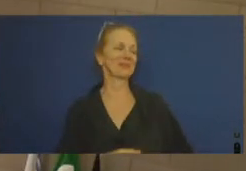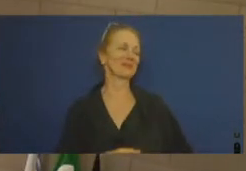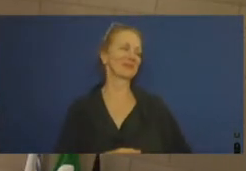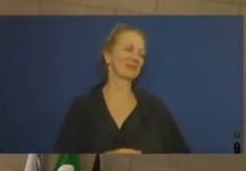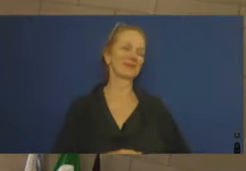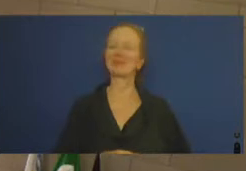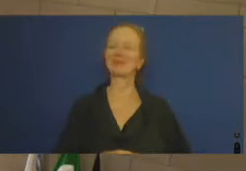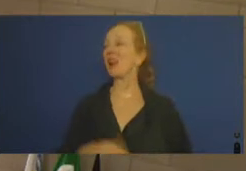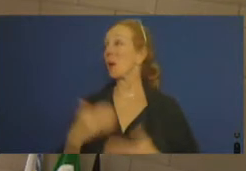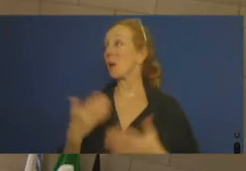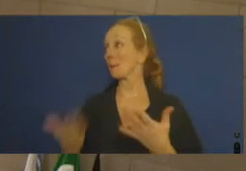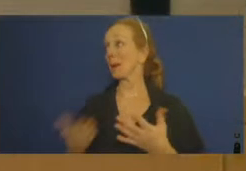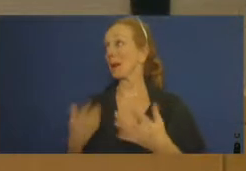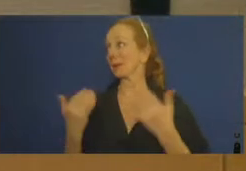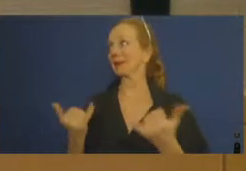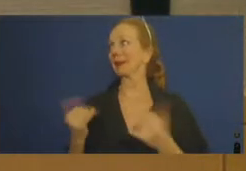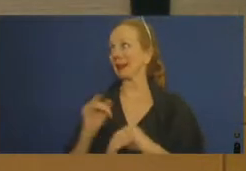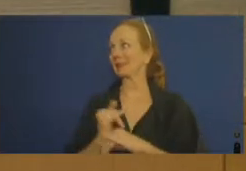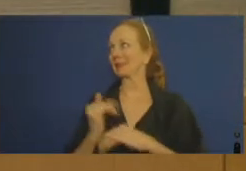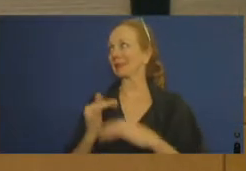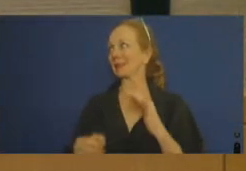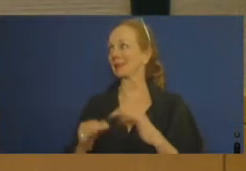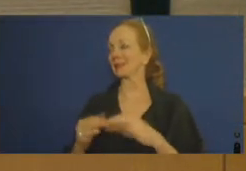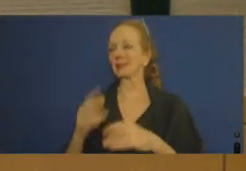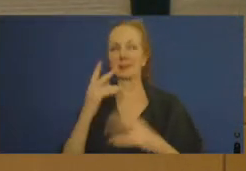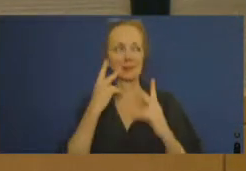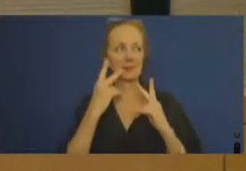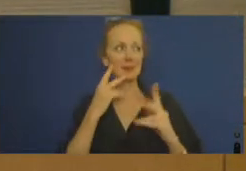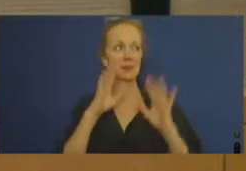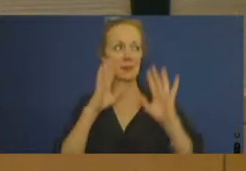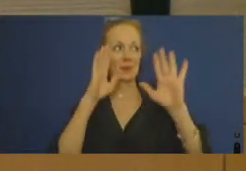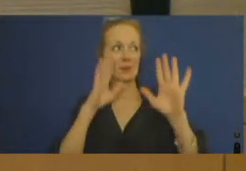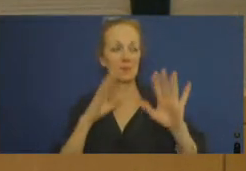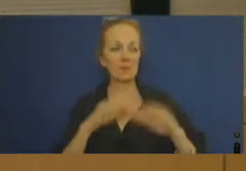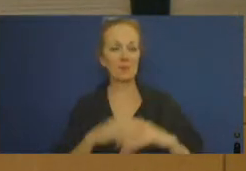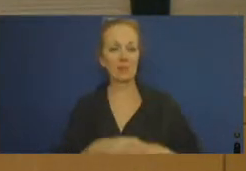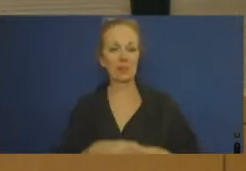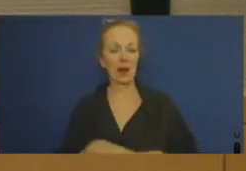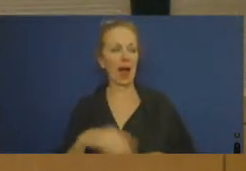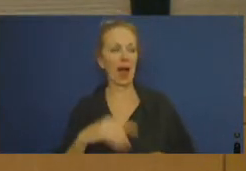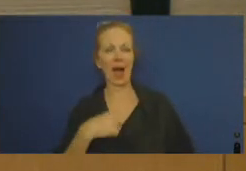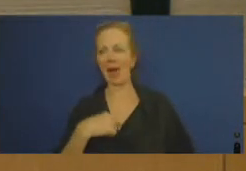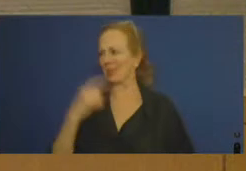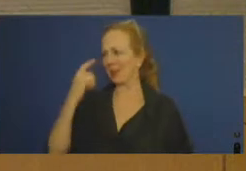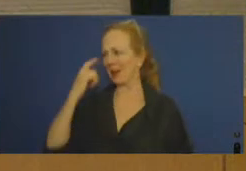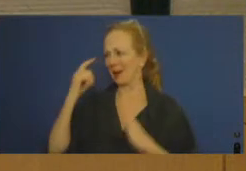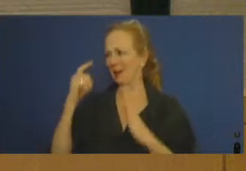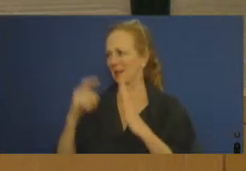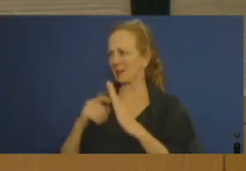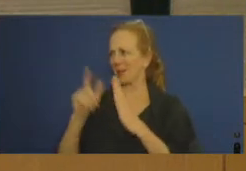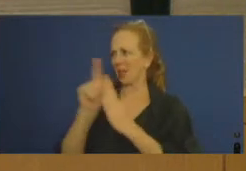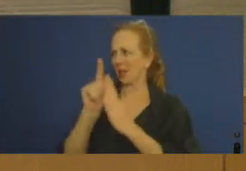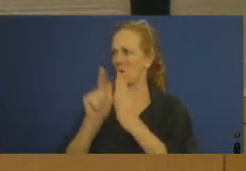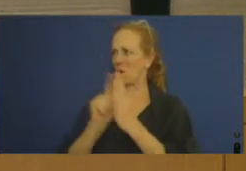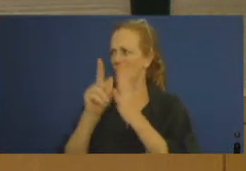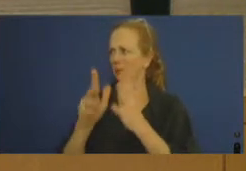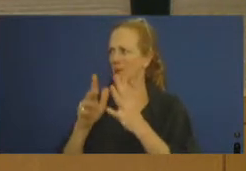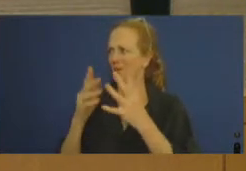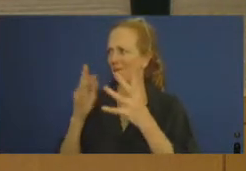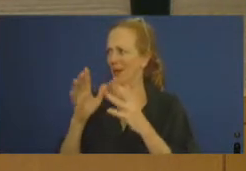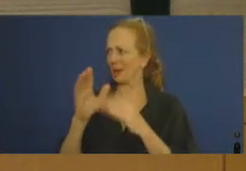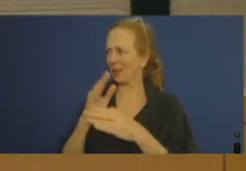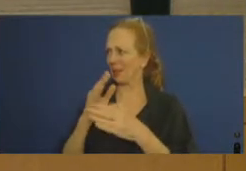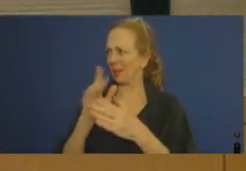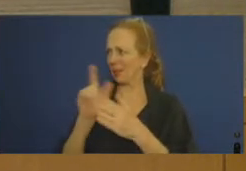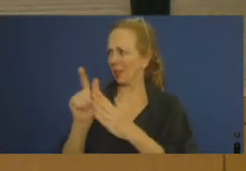this has just been fantastic, and I'm grateful for it. I think you have a lawyer. If you've not already finished law school, you must be getting close to getting in